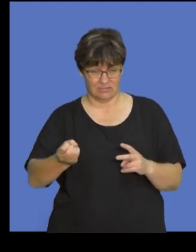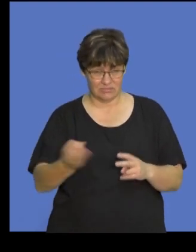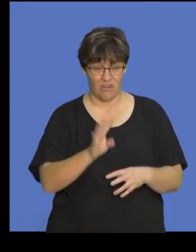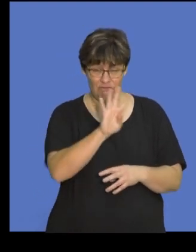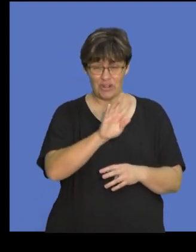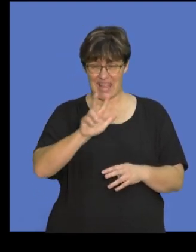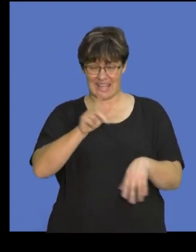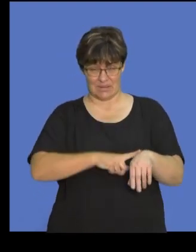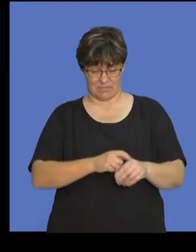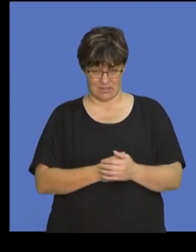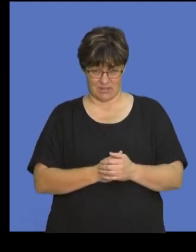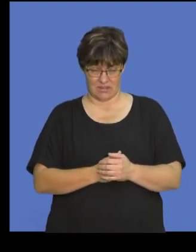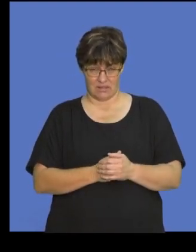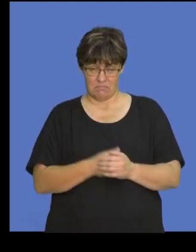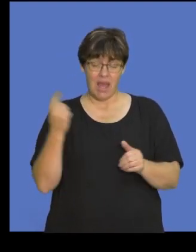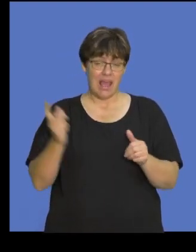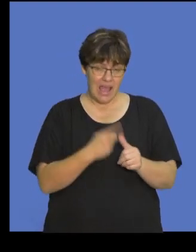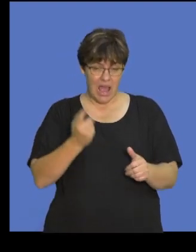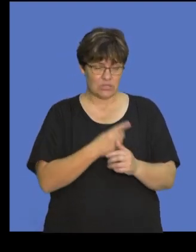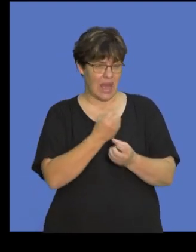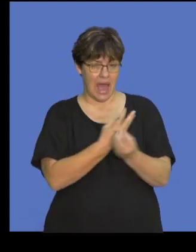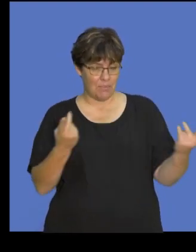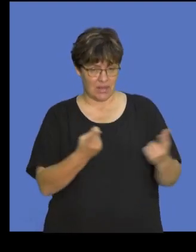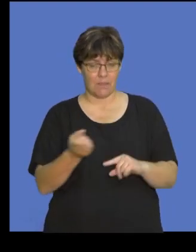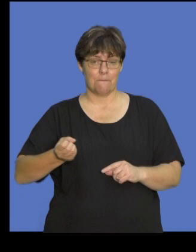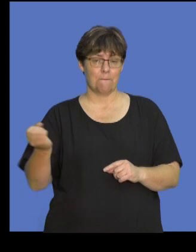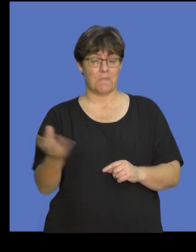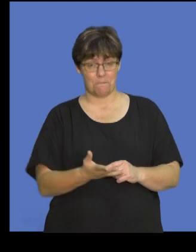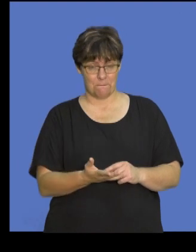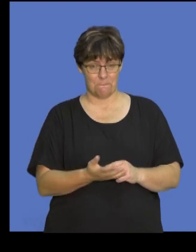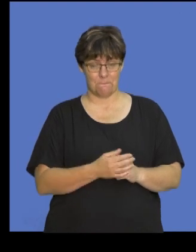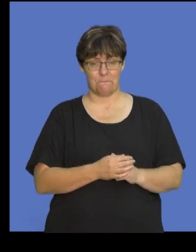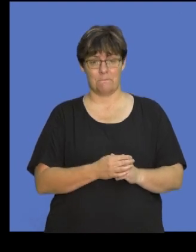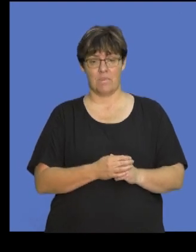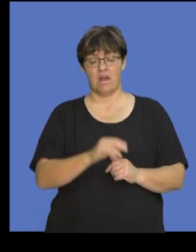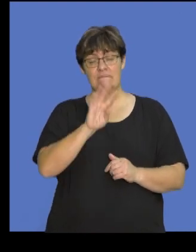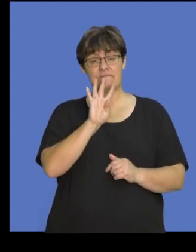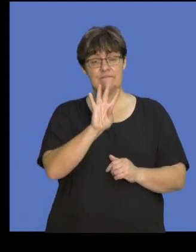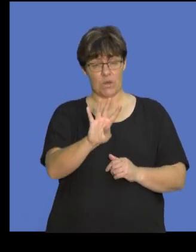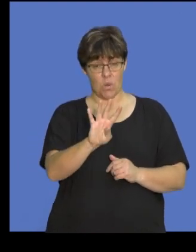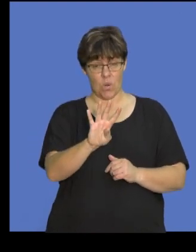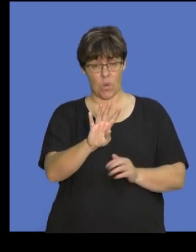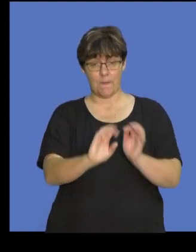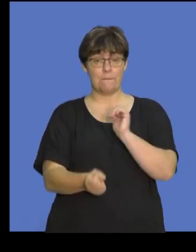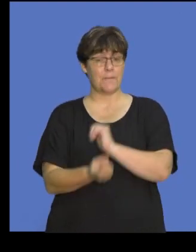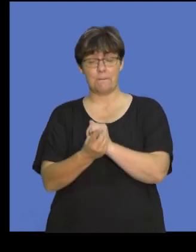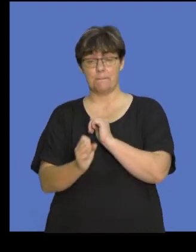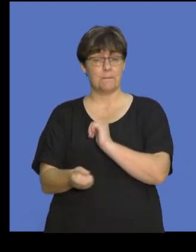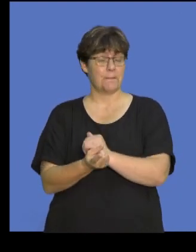die. And in the counting of the number of times the die has been rolled, the number